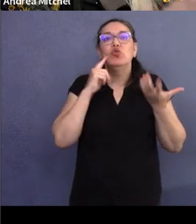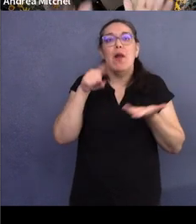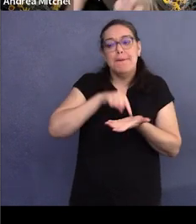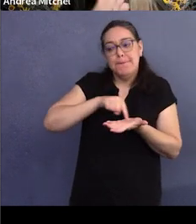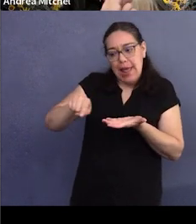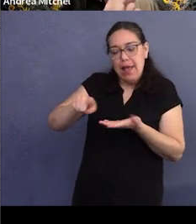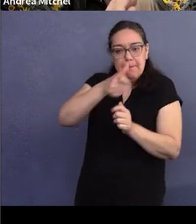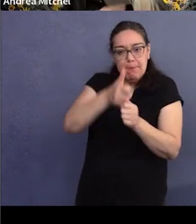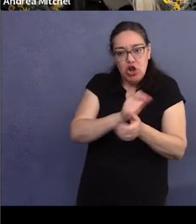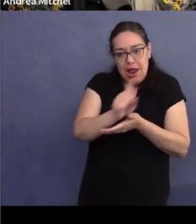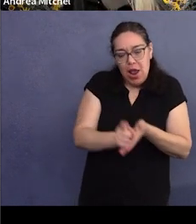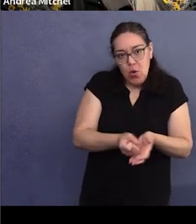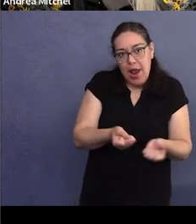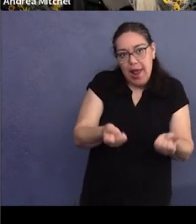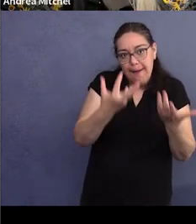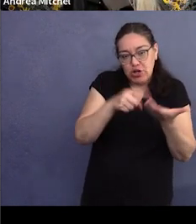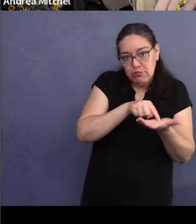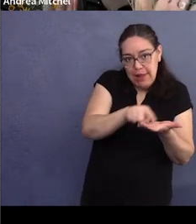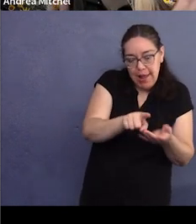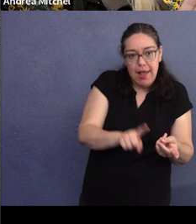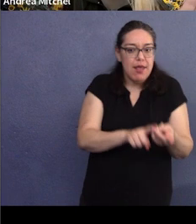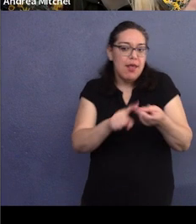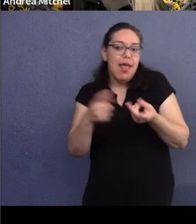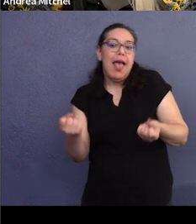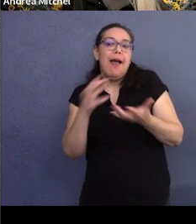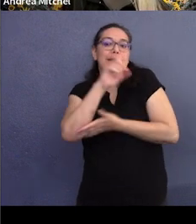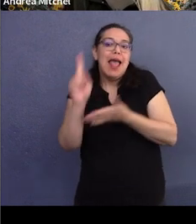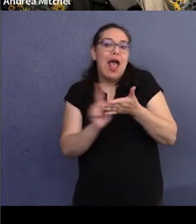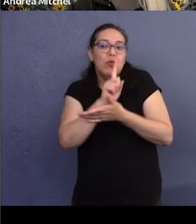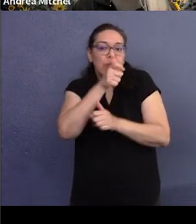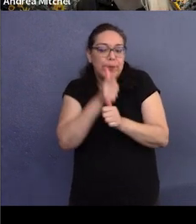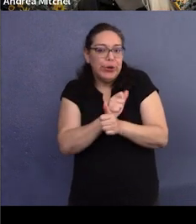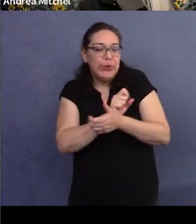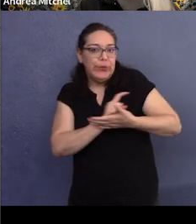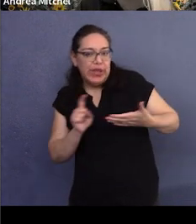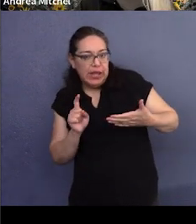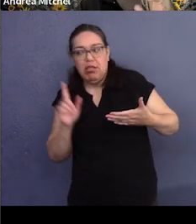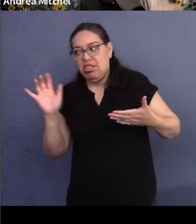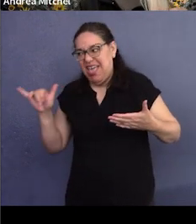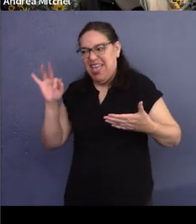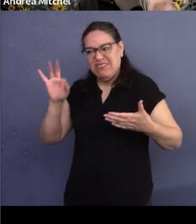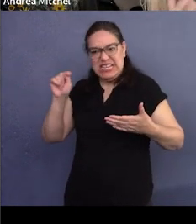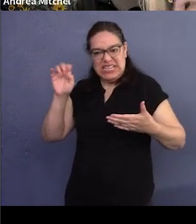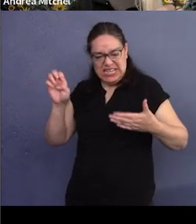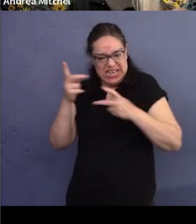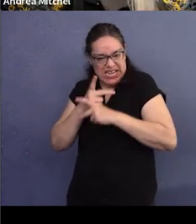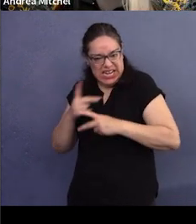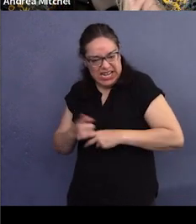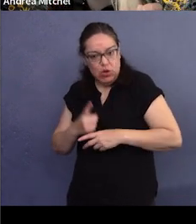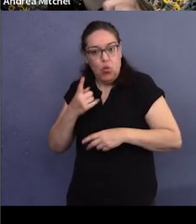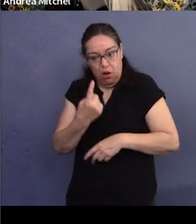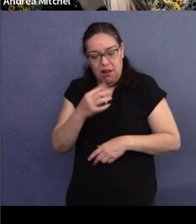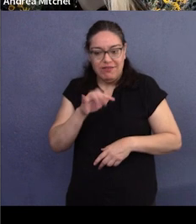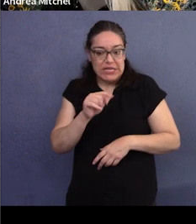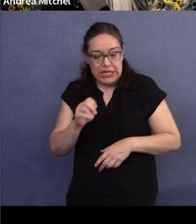you want them to use a cheat sheet. So that'll give you the FTE, however you want to do it. But you'd put in however many, whatever the percentage